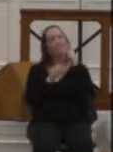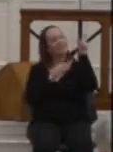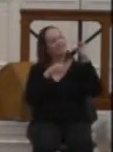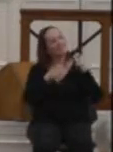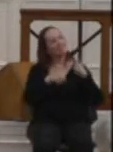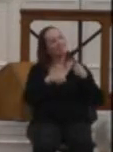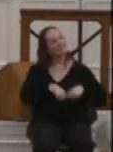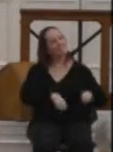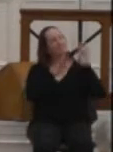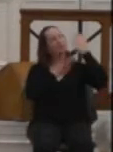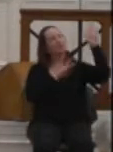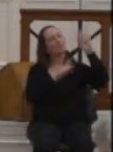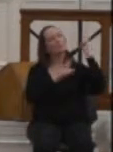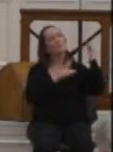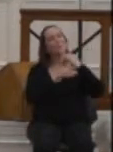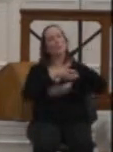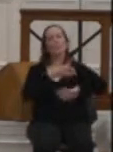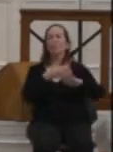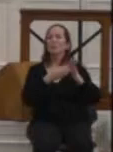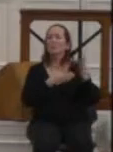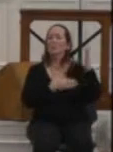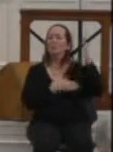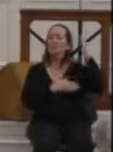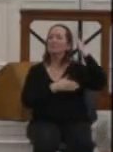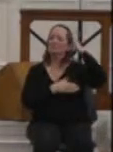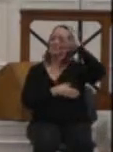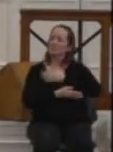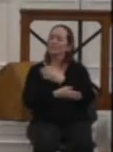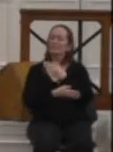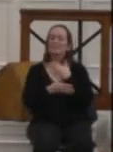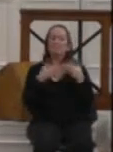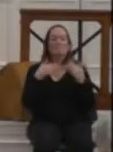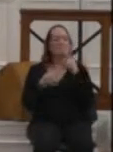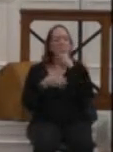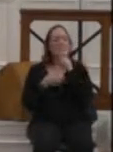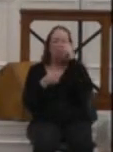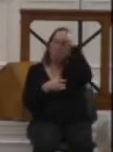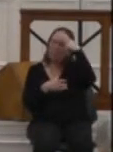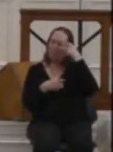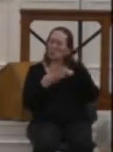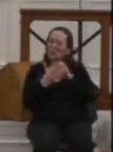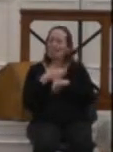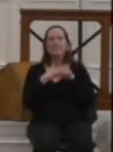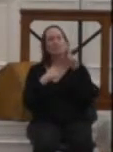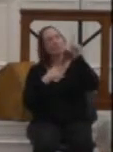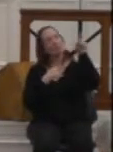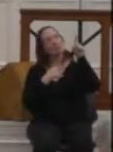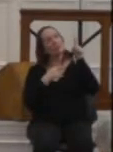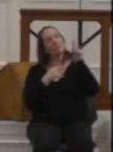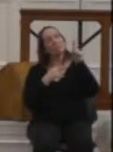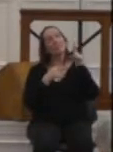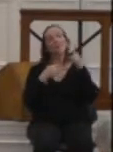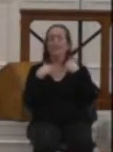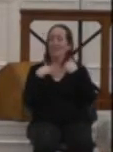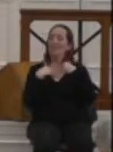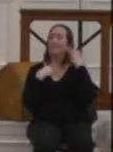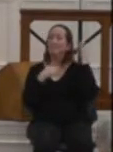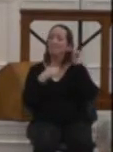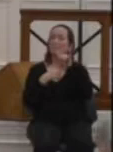him shall not perish but have eternal life. For God did not send the Son into the world to judge the world,